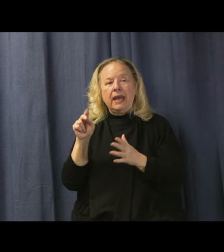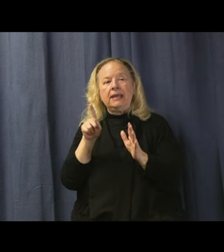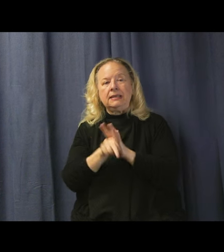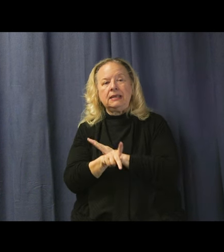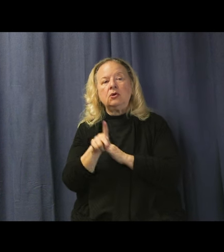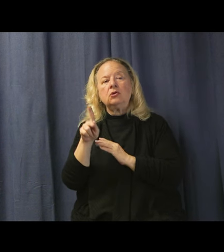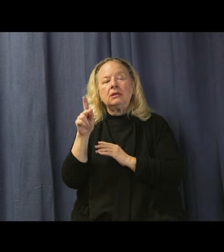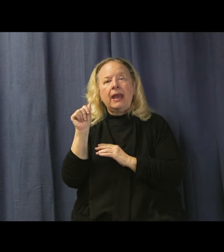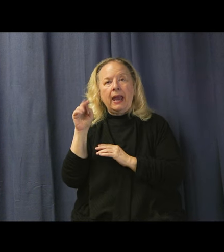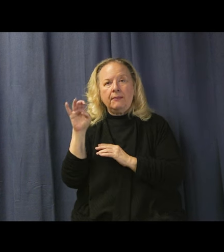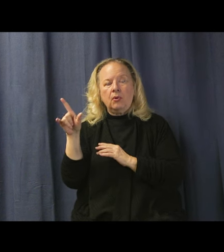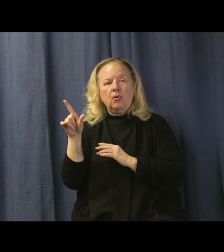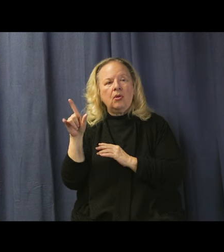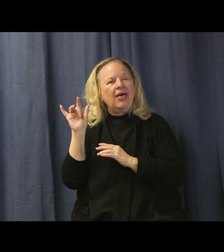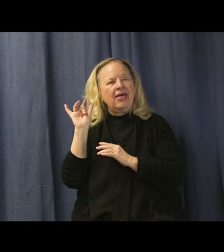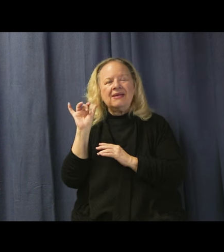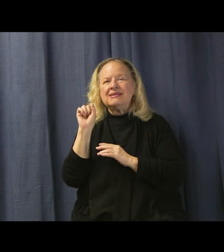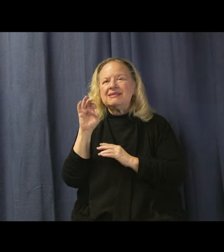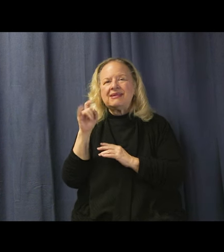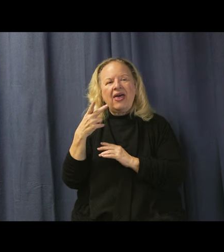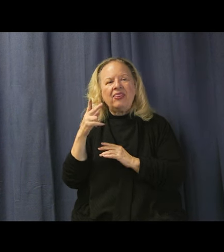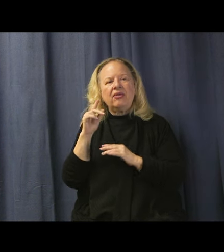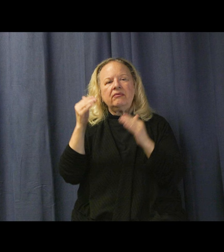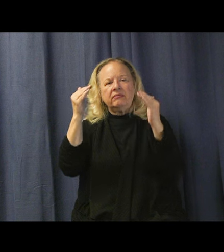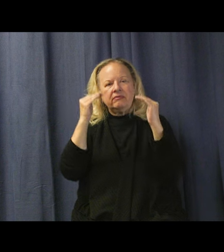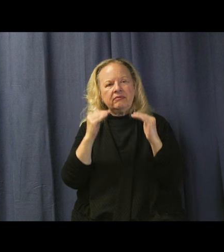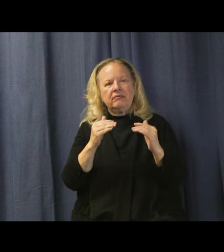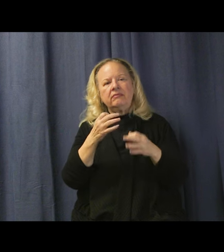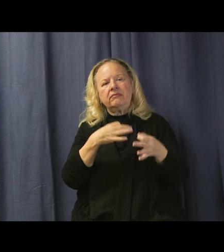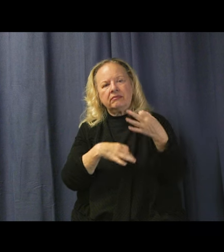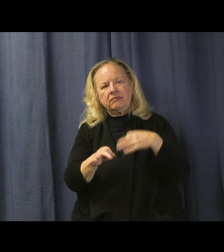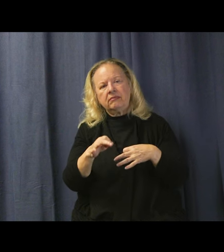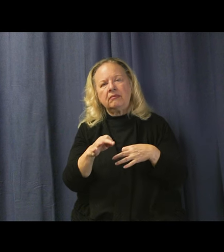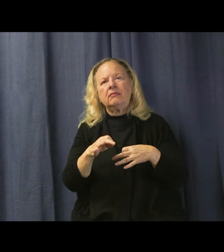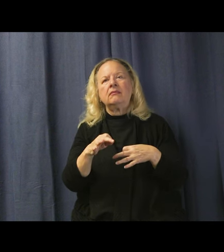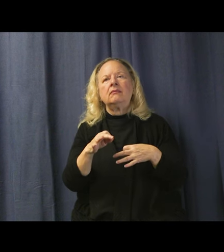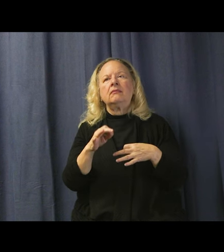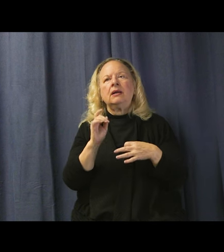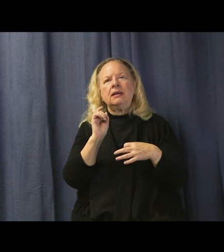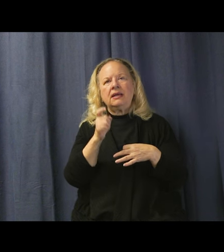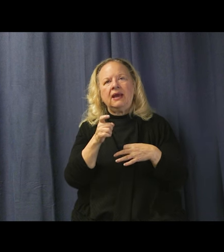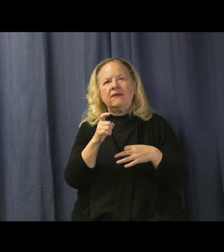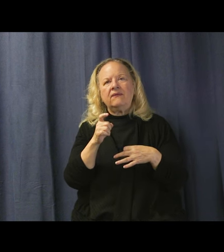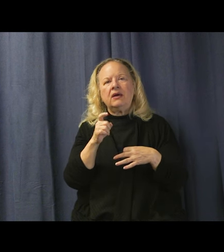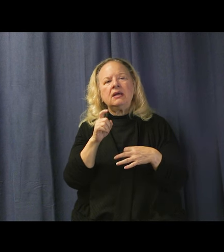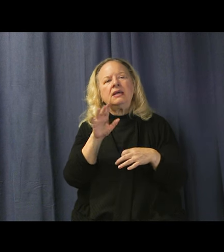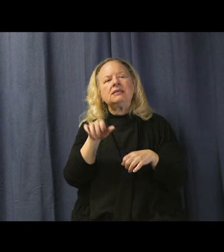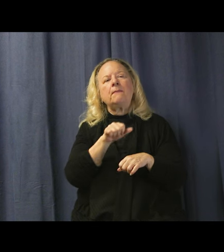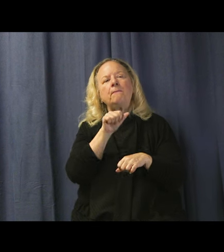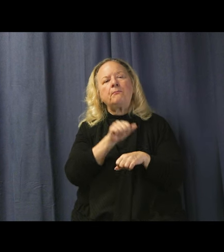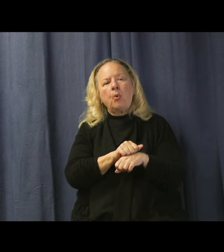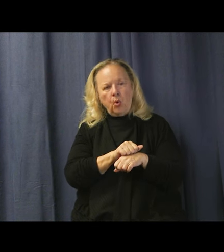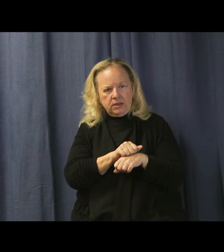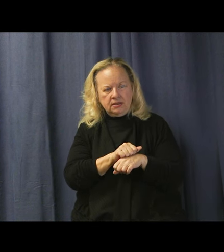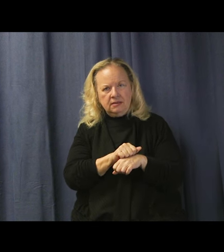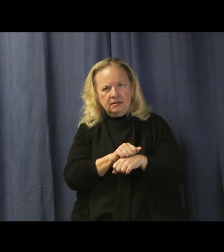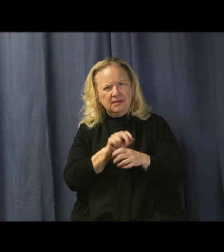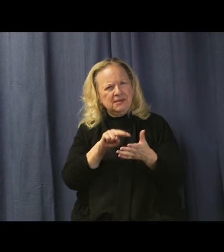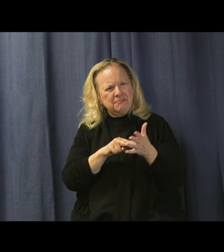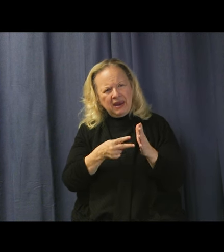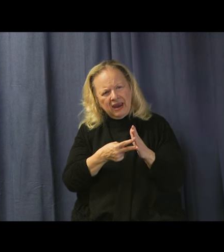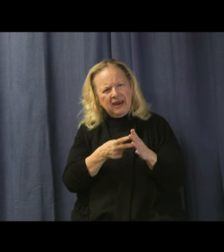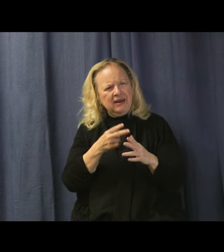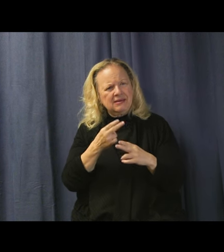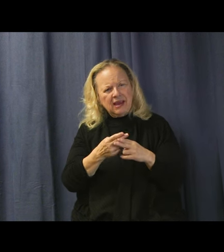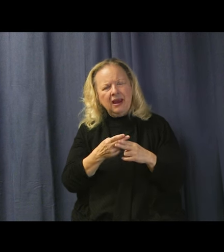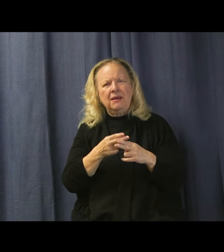Abel, Seth was appointed to take Abel's place, so they named him Seth because his name means to be appointed to.